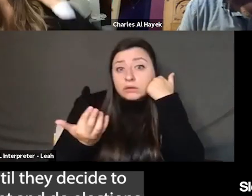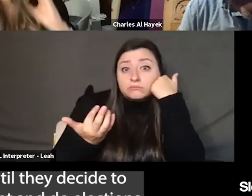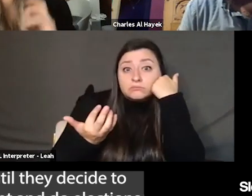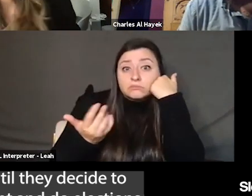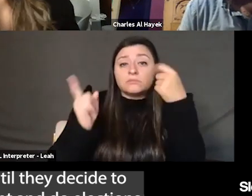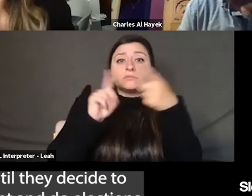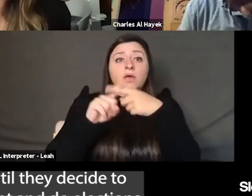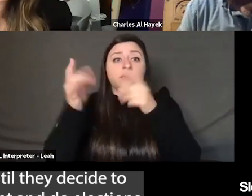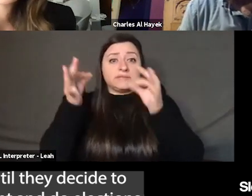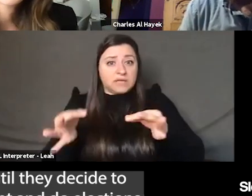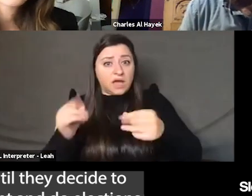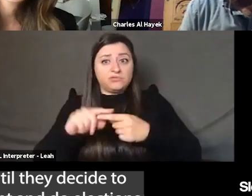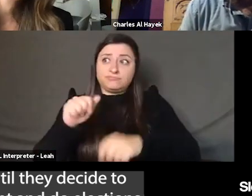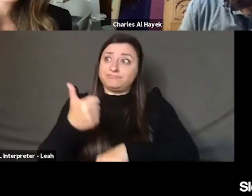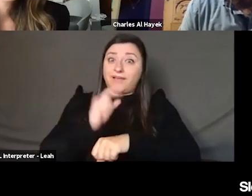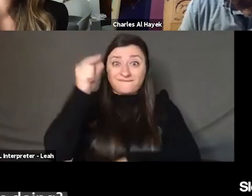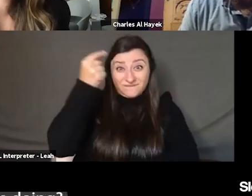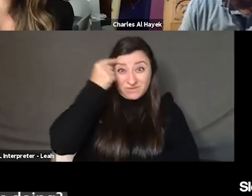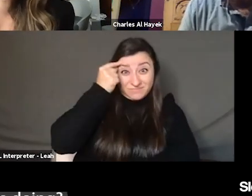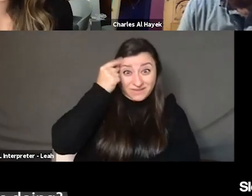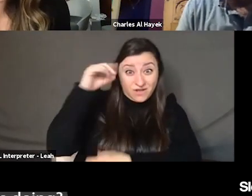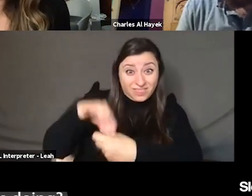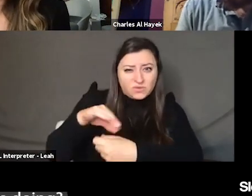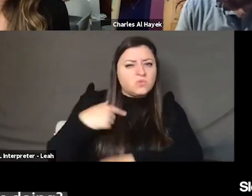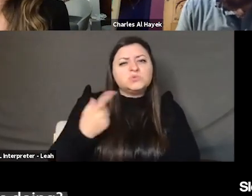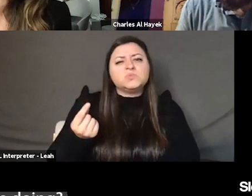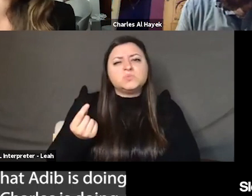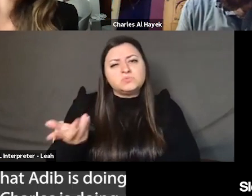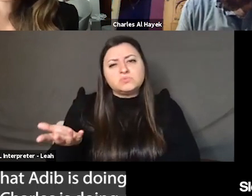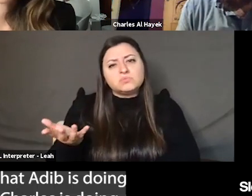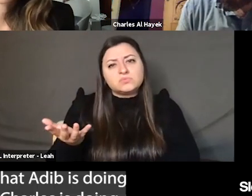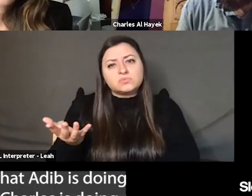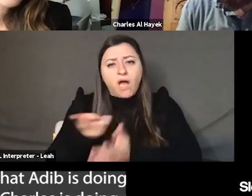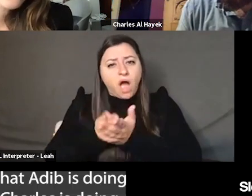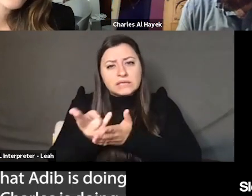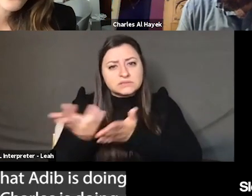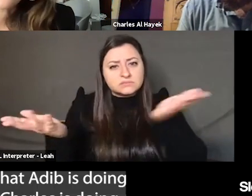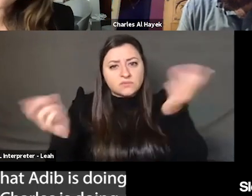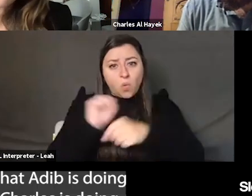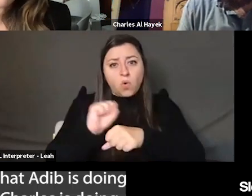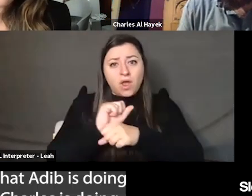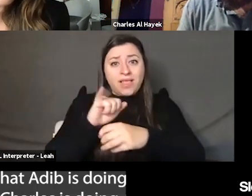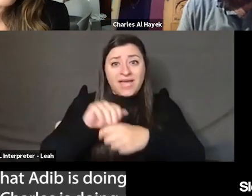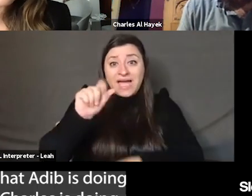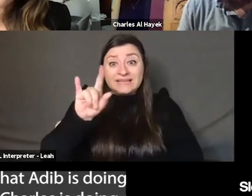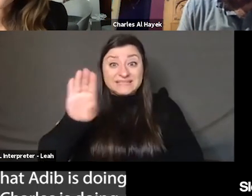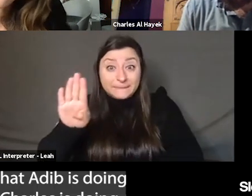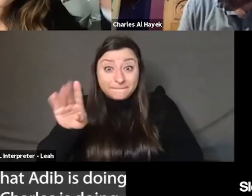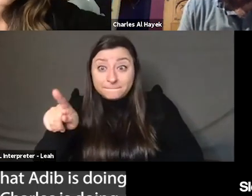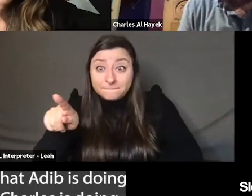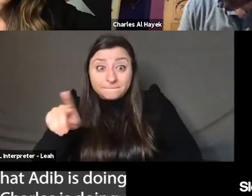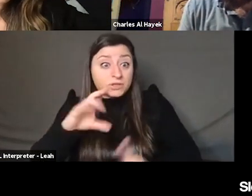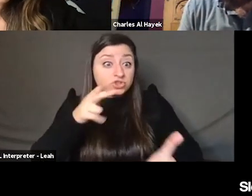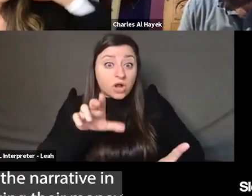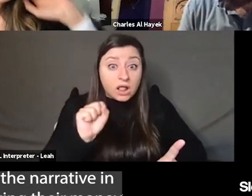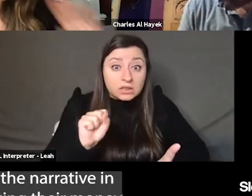decide to like form a government and do elections? What are we doing? Honestly, the work that Adib is doing and the work that Charles